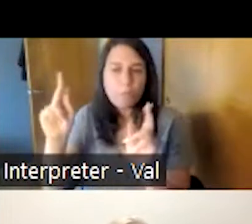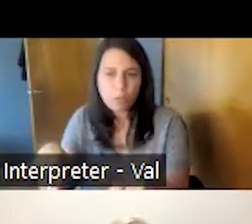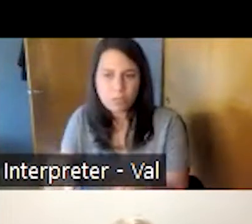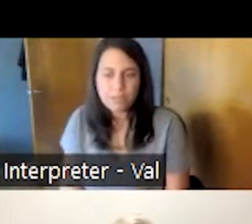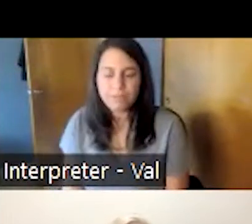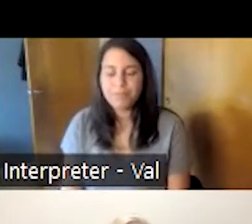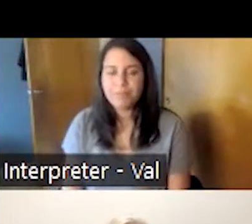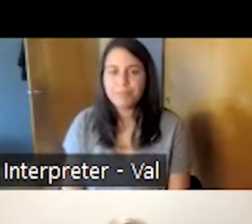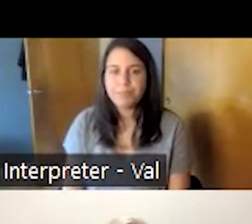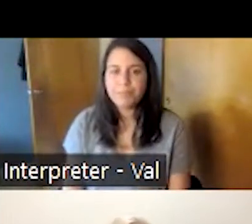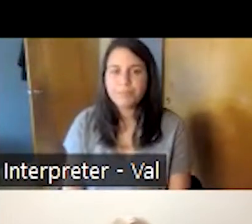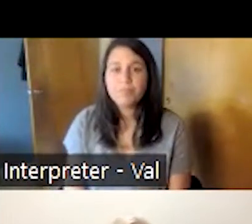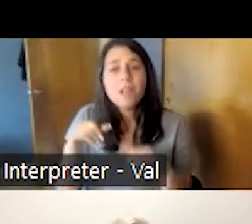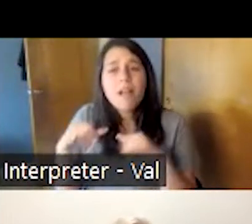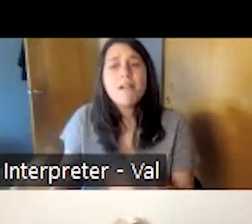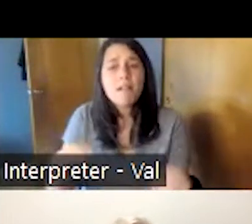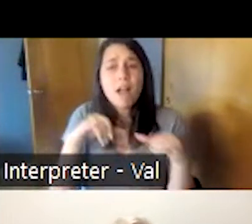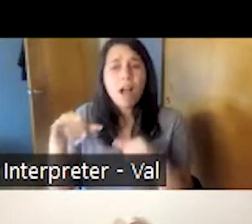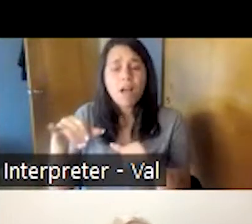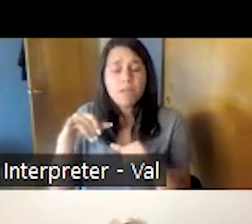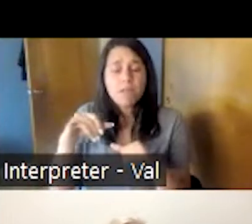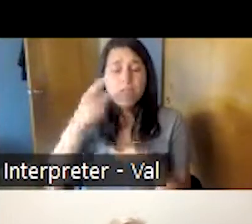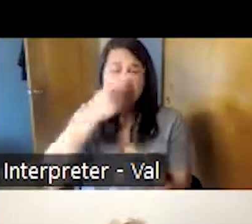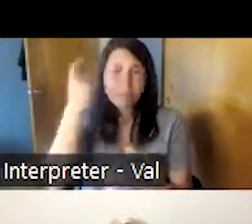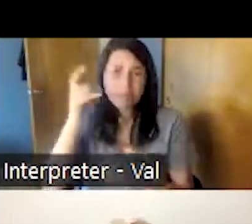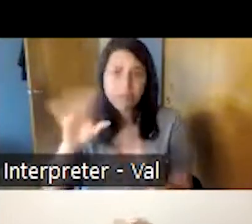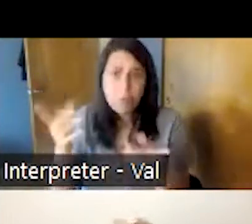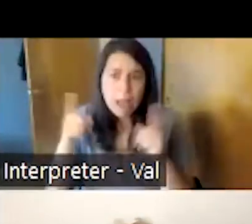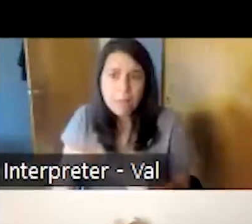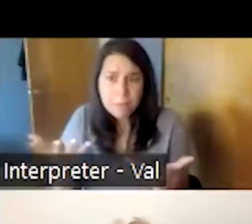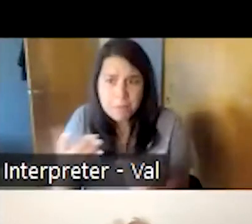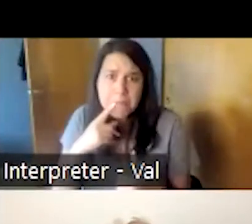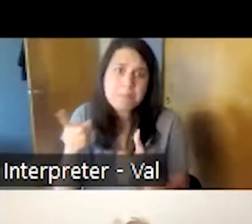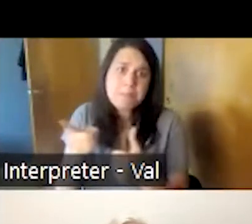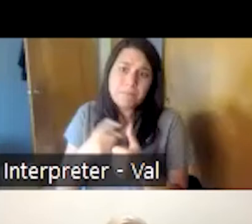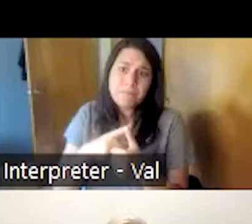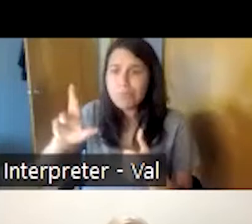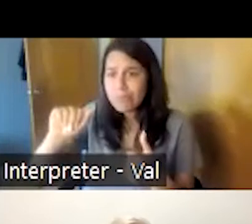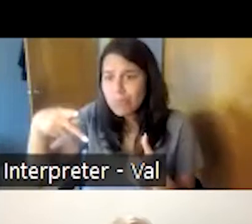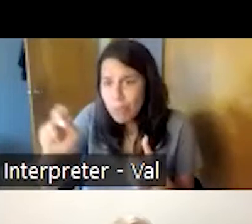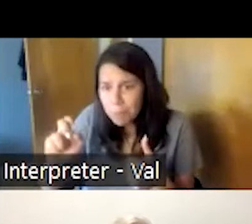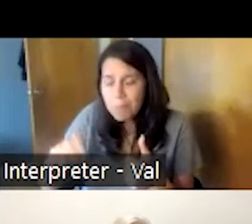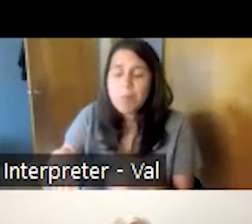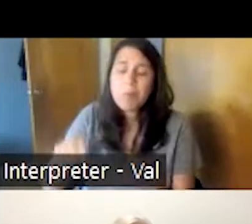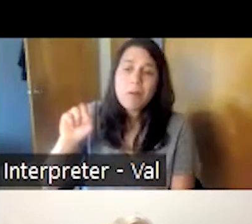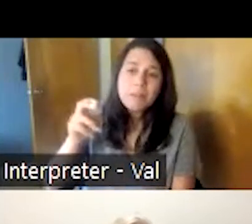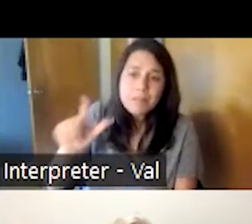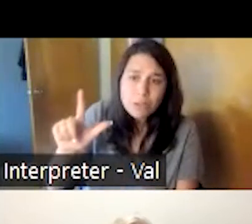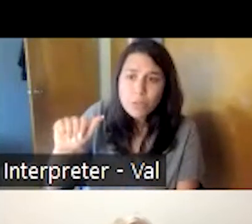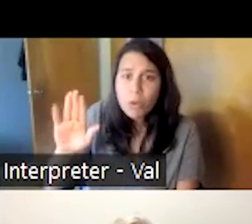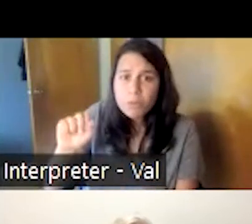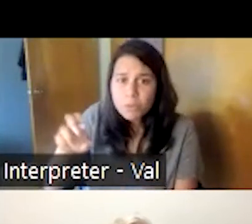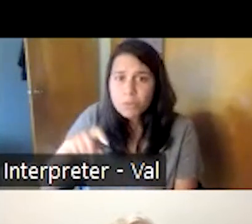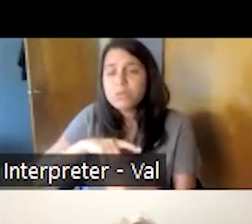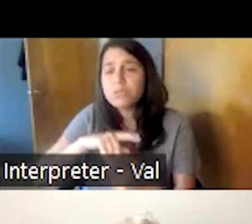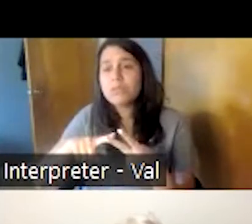most common kinds of traumatic events experienced include rape or sexual abuse, combat, accidents, crime,